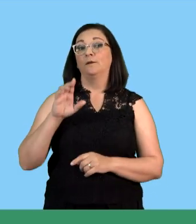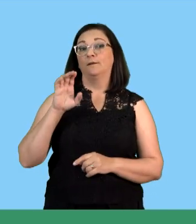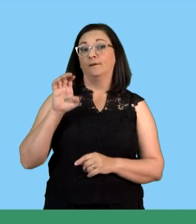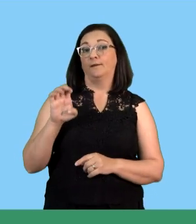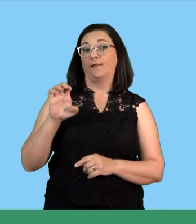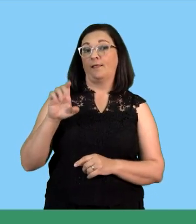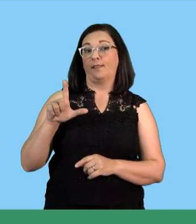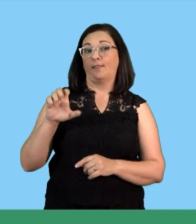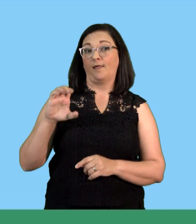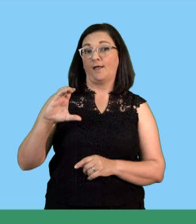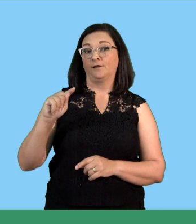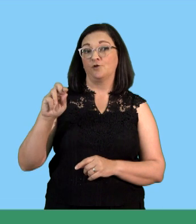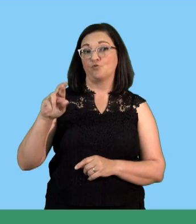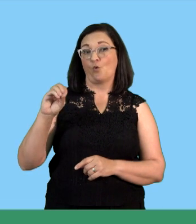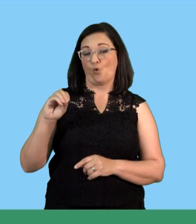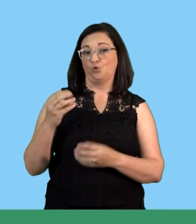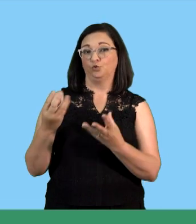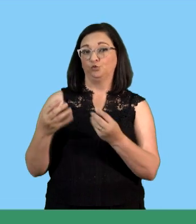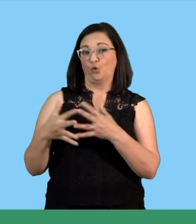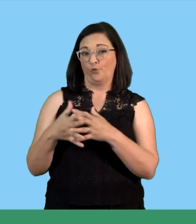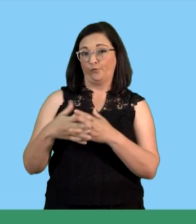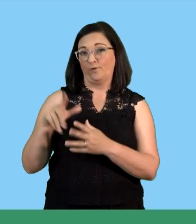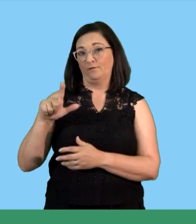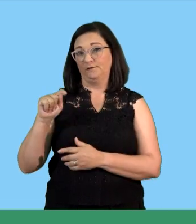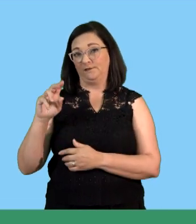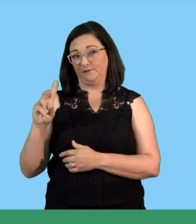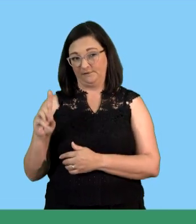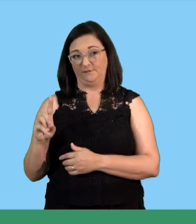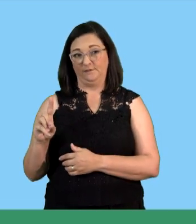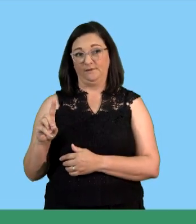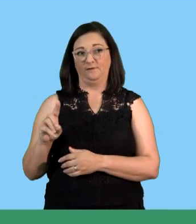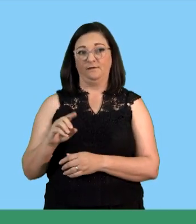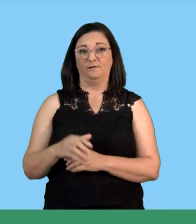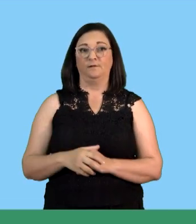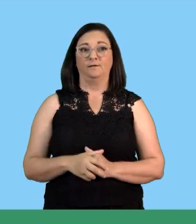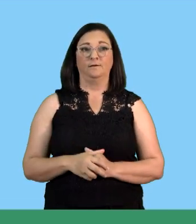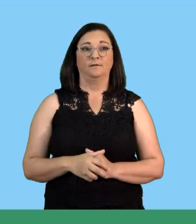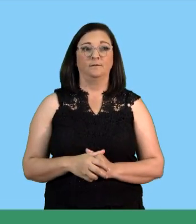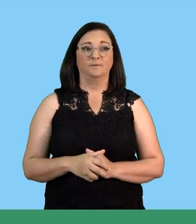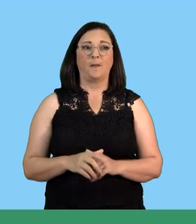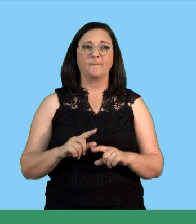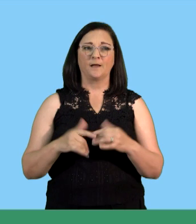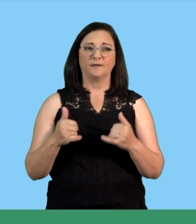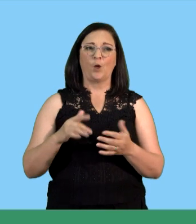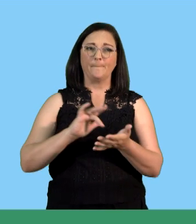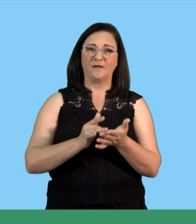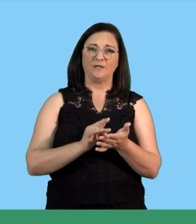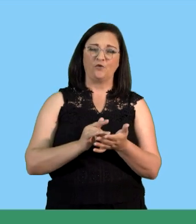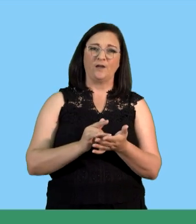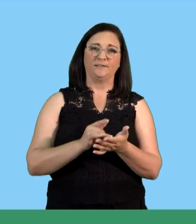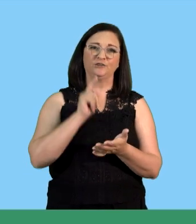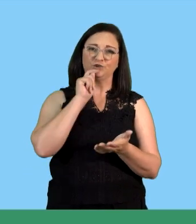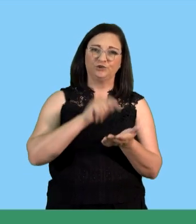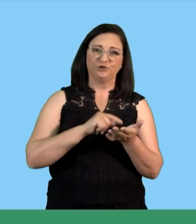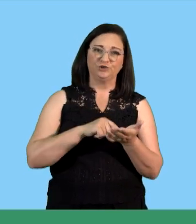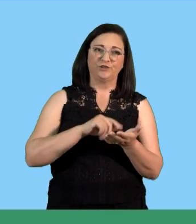unsubscribed from the direct emails sent. So that is our keyword. Mid-range fried chicken ensures that all